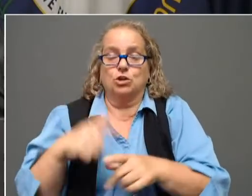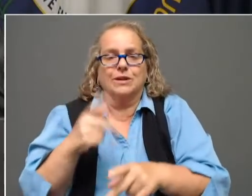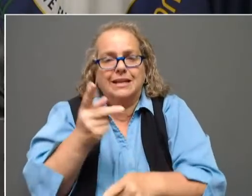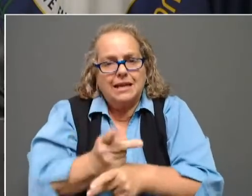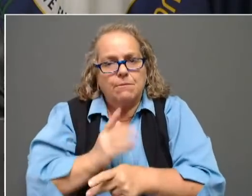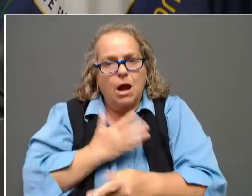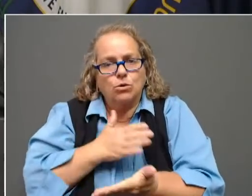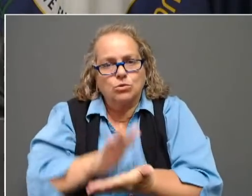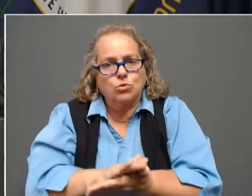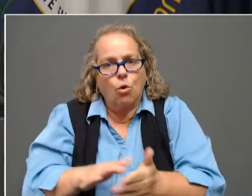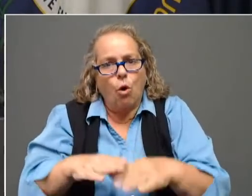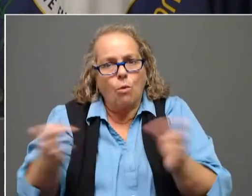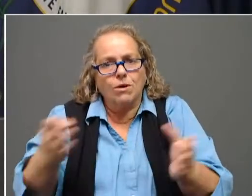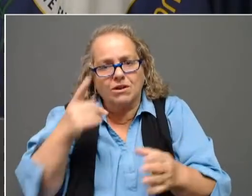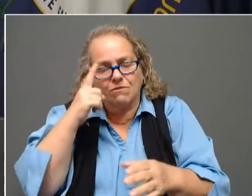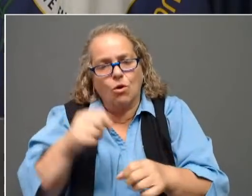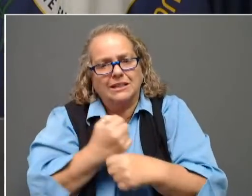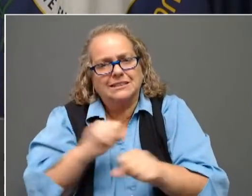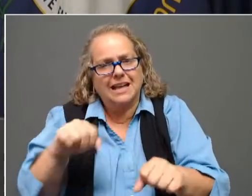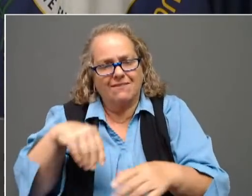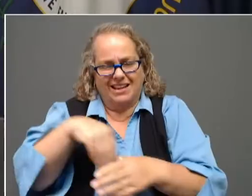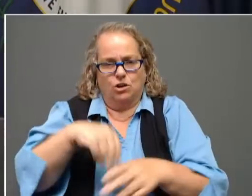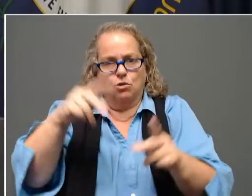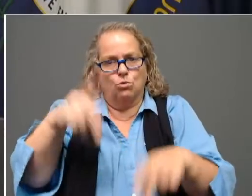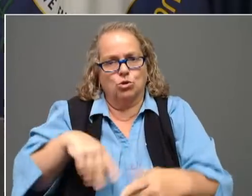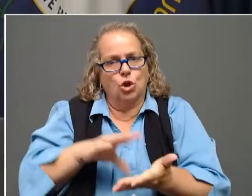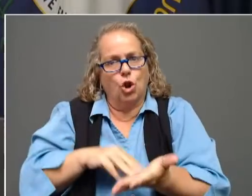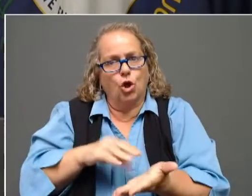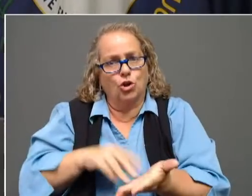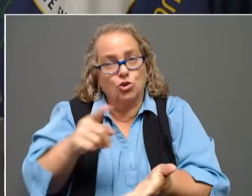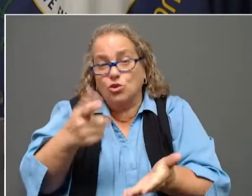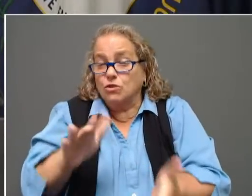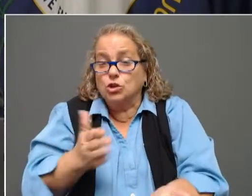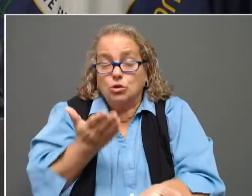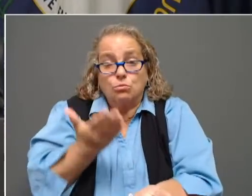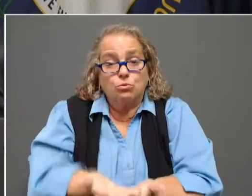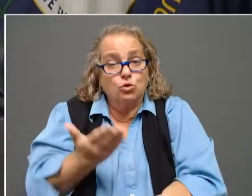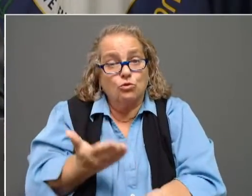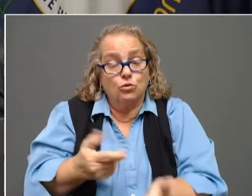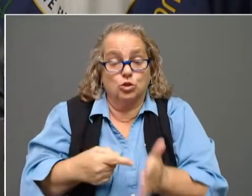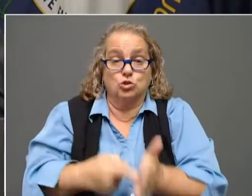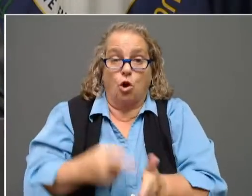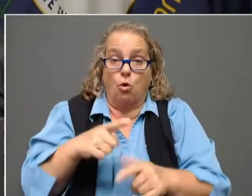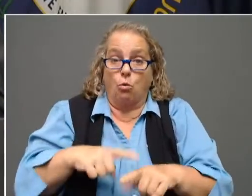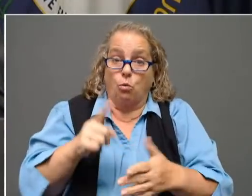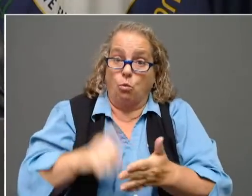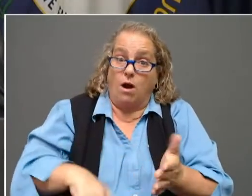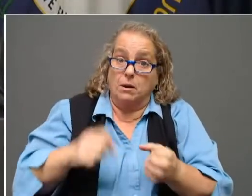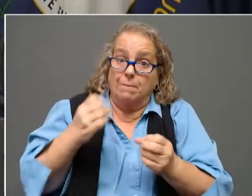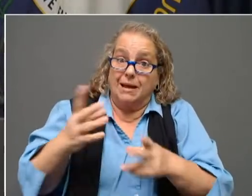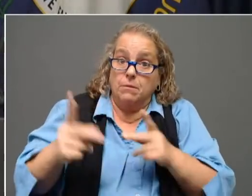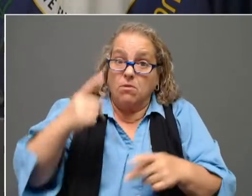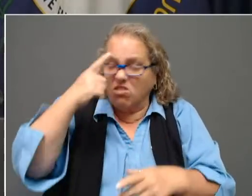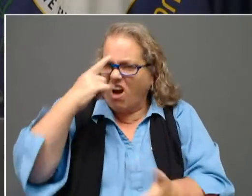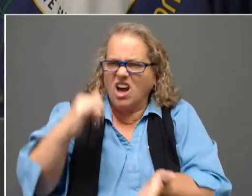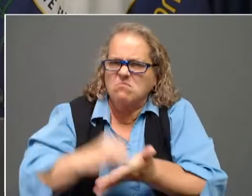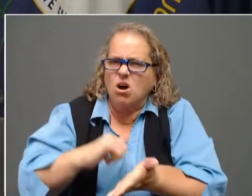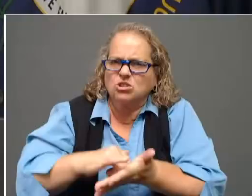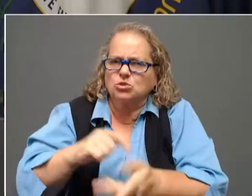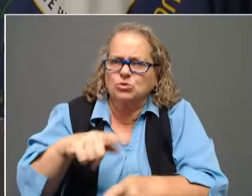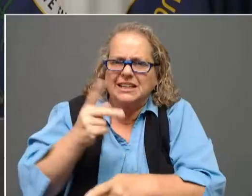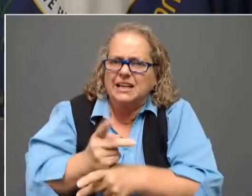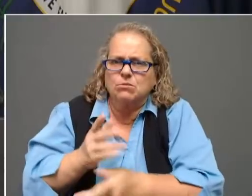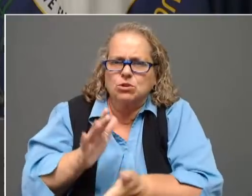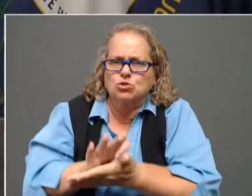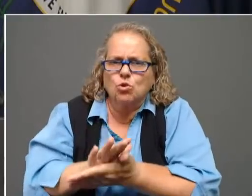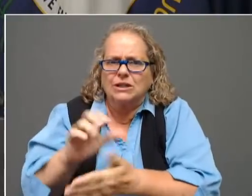learning. You've already proven and shown what many thought was impossible in keeping schools open and keeping them safe. And we're going